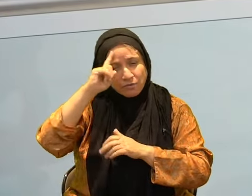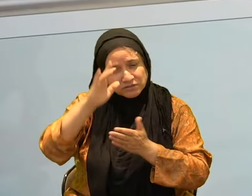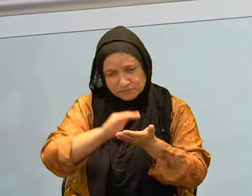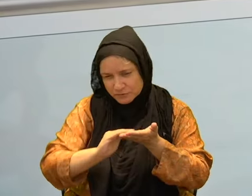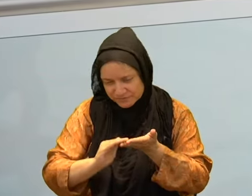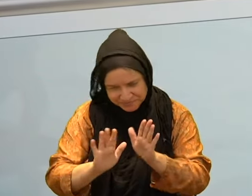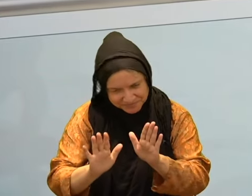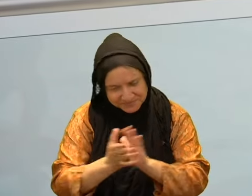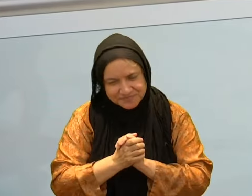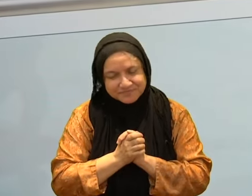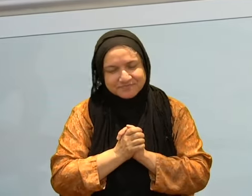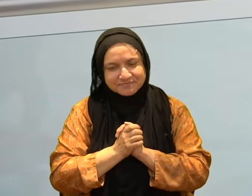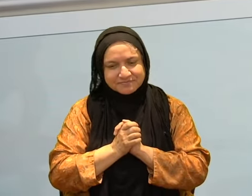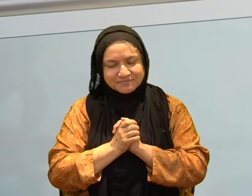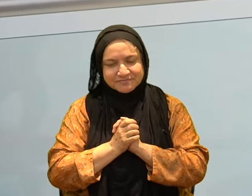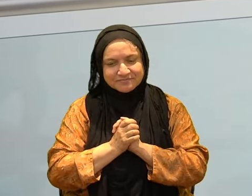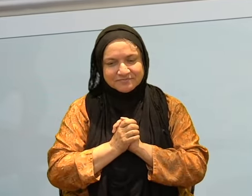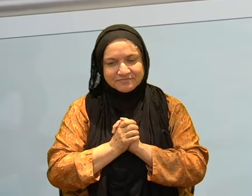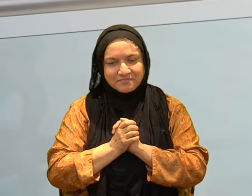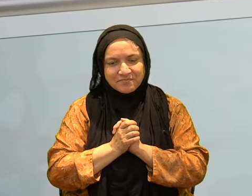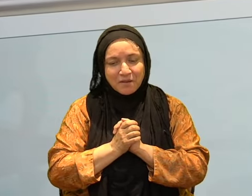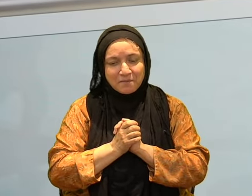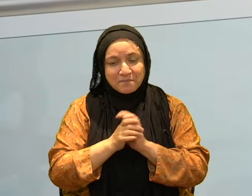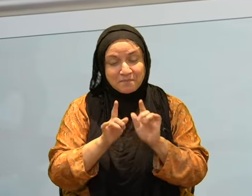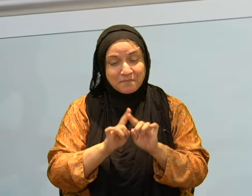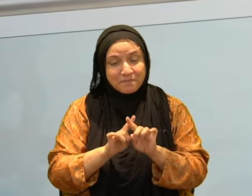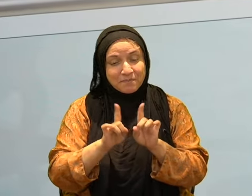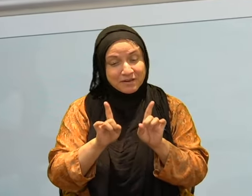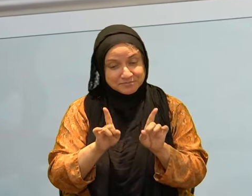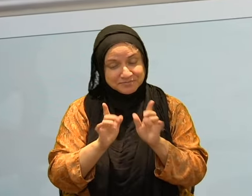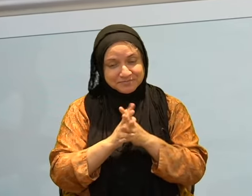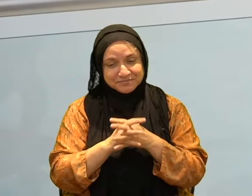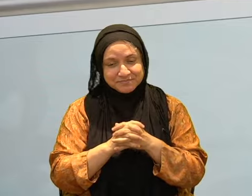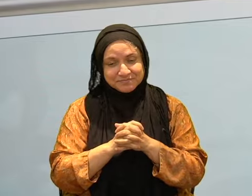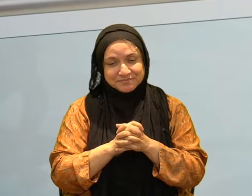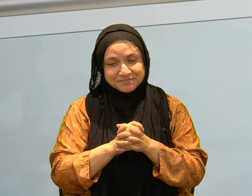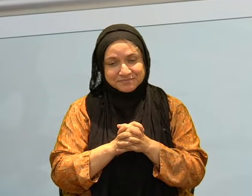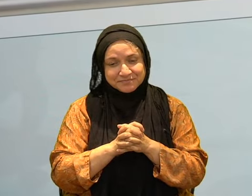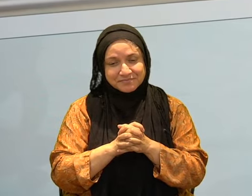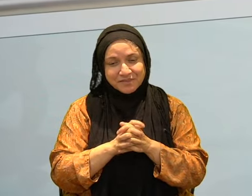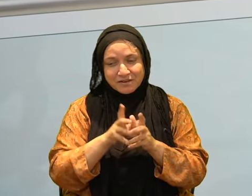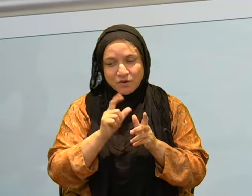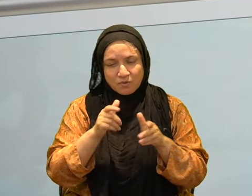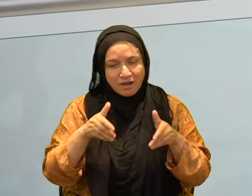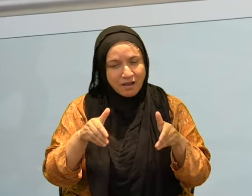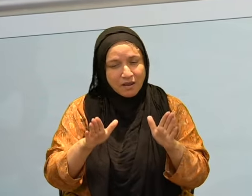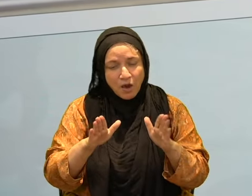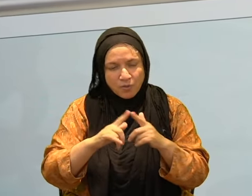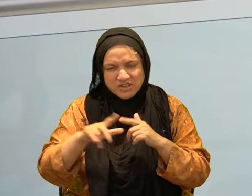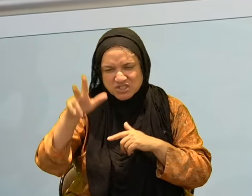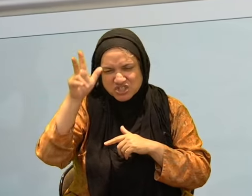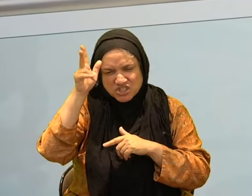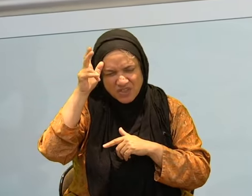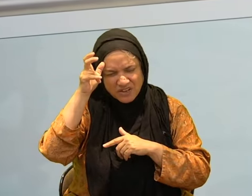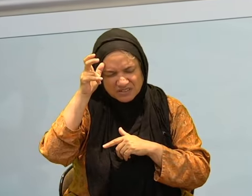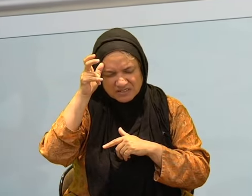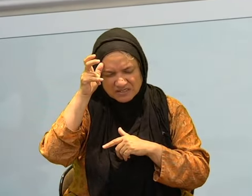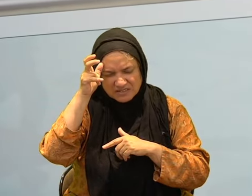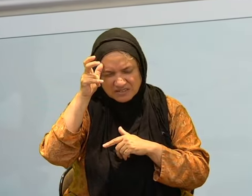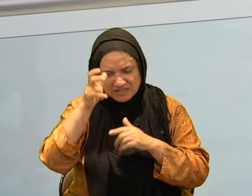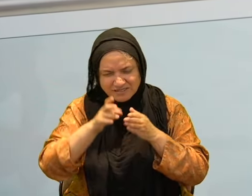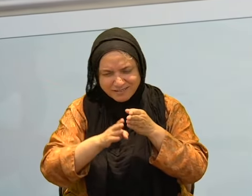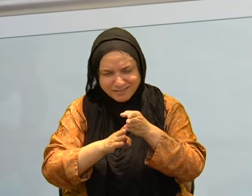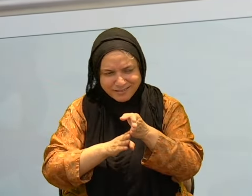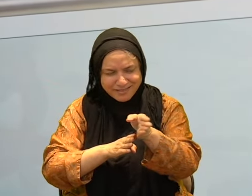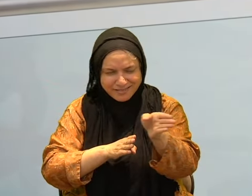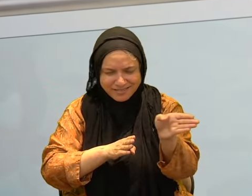and a true fatwa behind it, that's all, you know, the halal is still there. But the line is still there and you can still see it. Because once you're closer